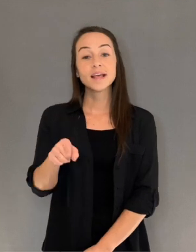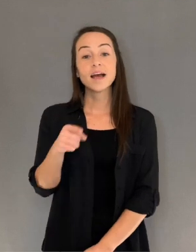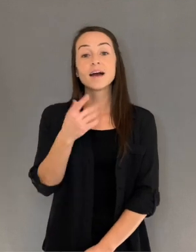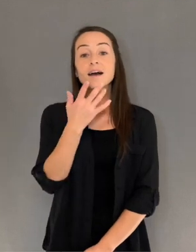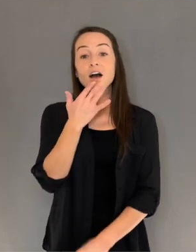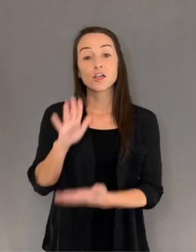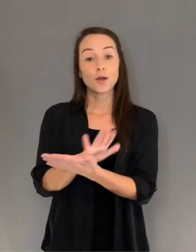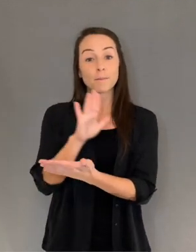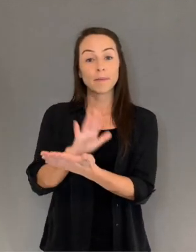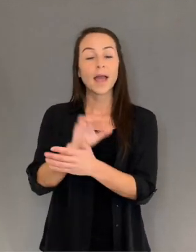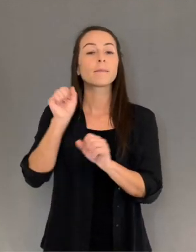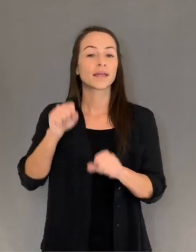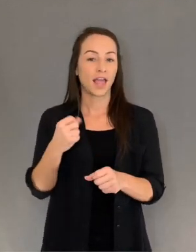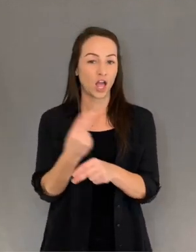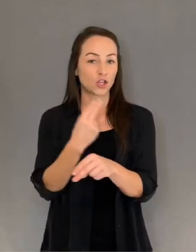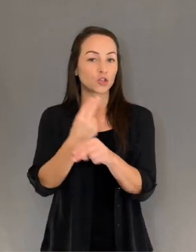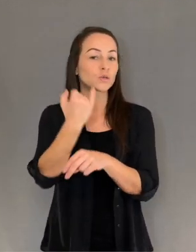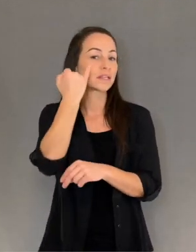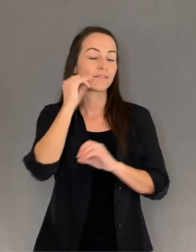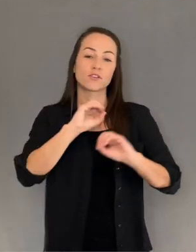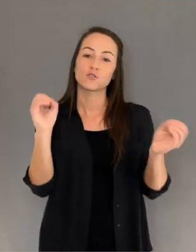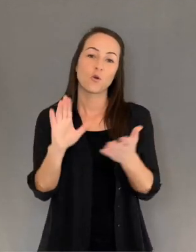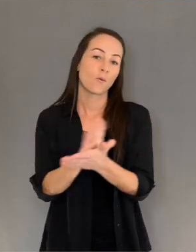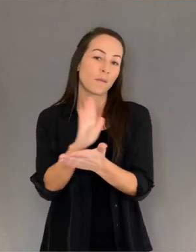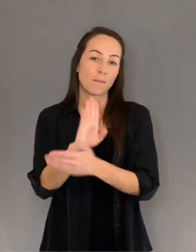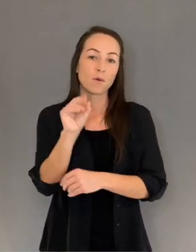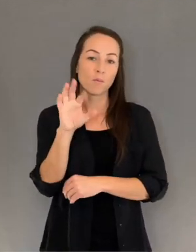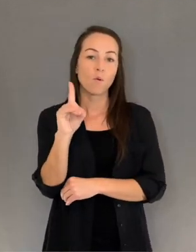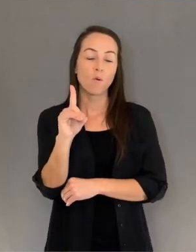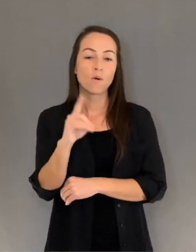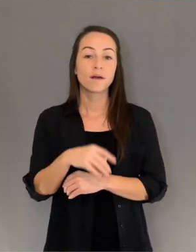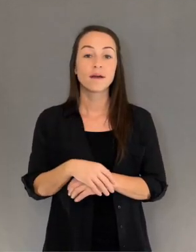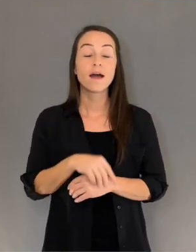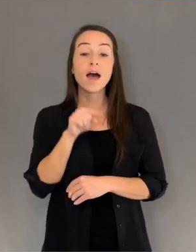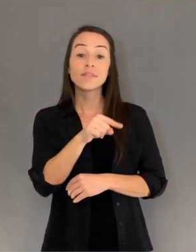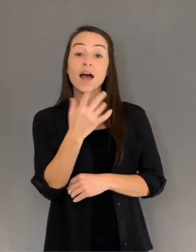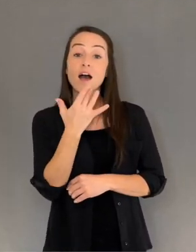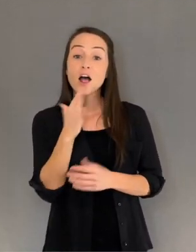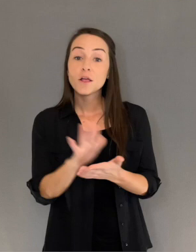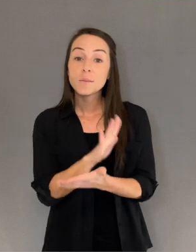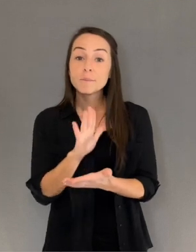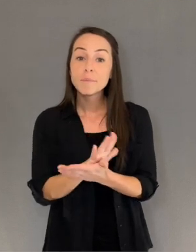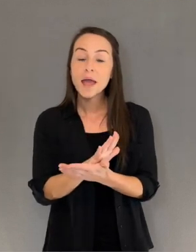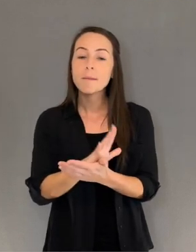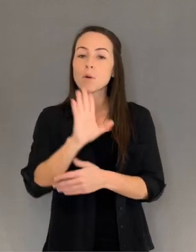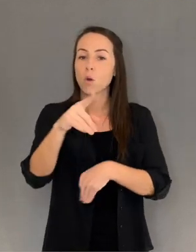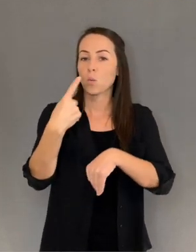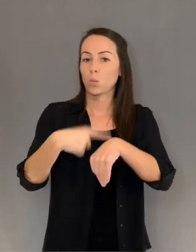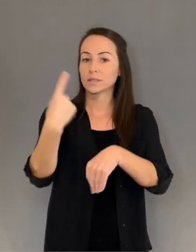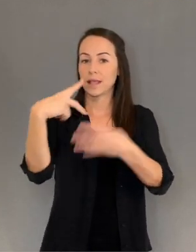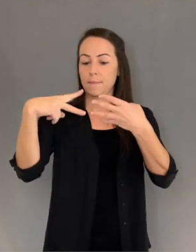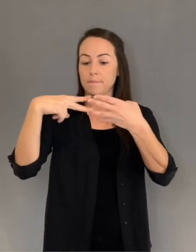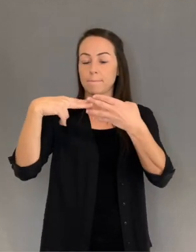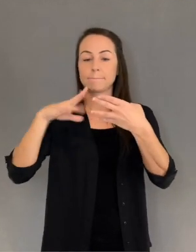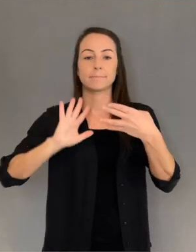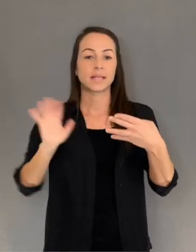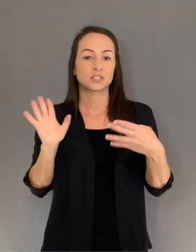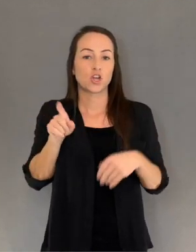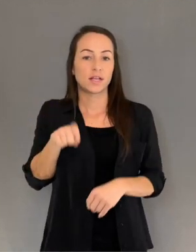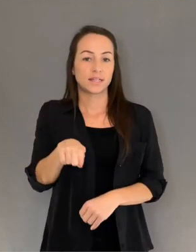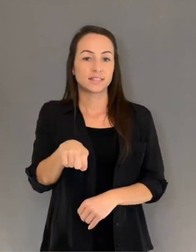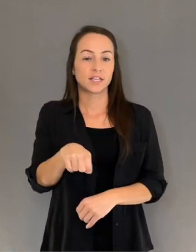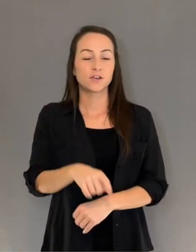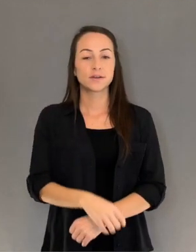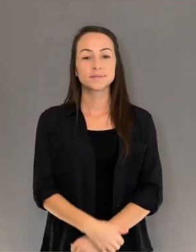Construction paper can be used if paperboard cannot be found. With the construction paper, only one cut of the scissors is needed